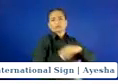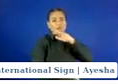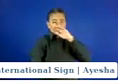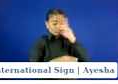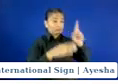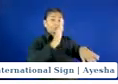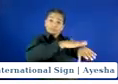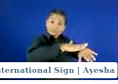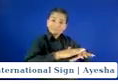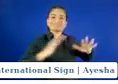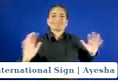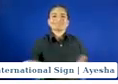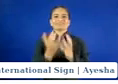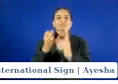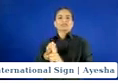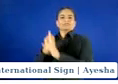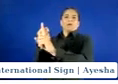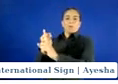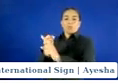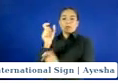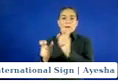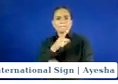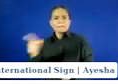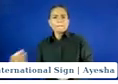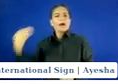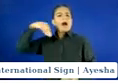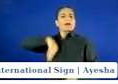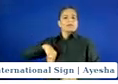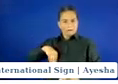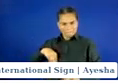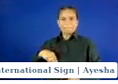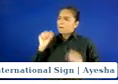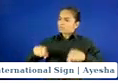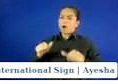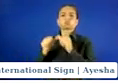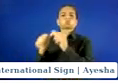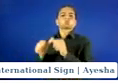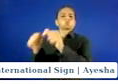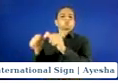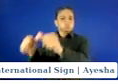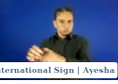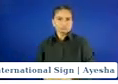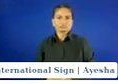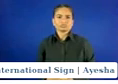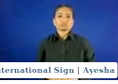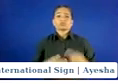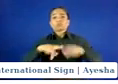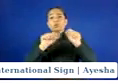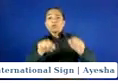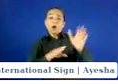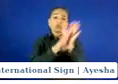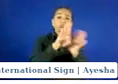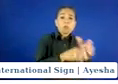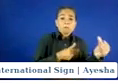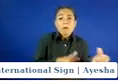level to support implementation of age-inclusive social protection programs, and supporting gender mainstreaming through developments